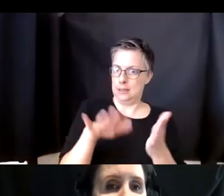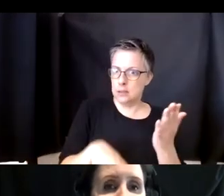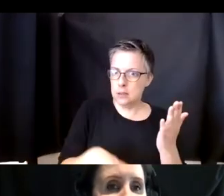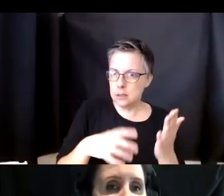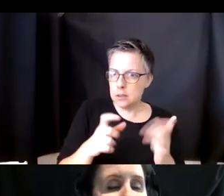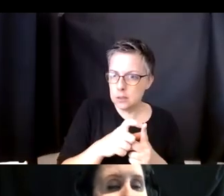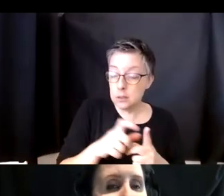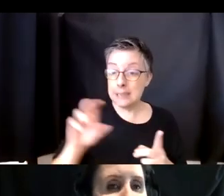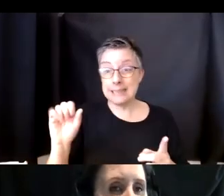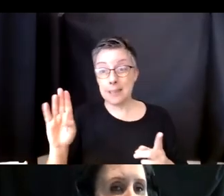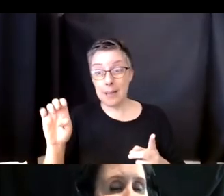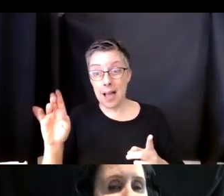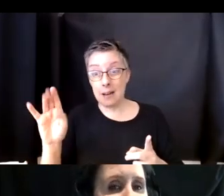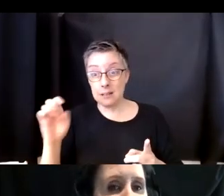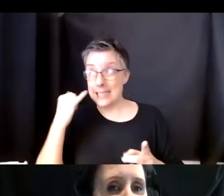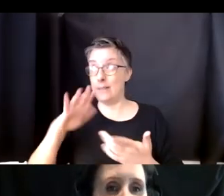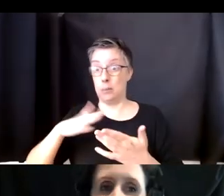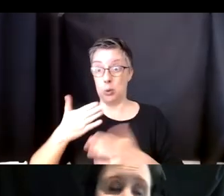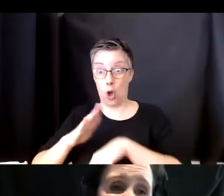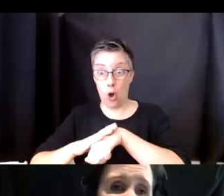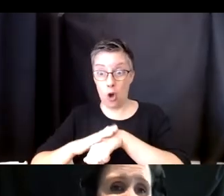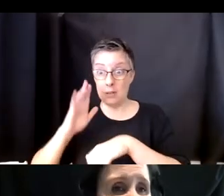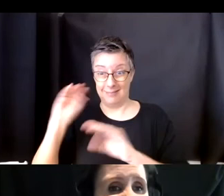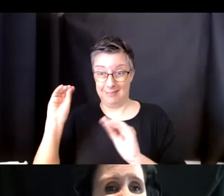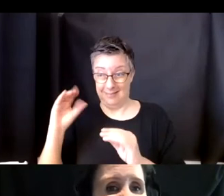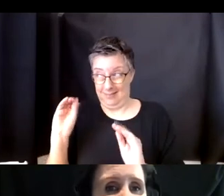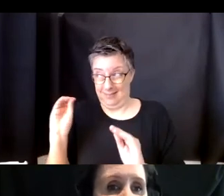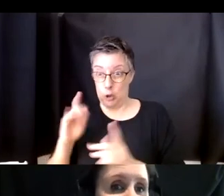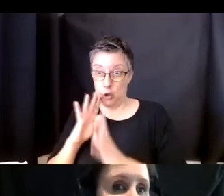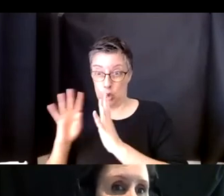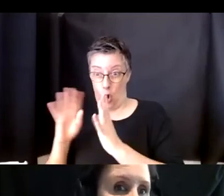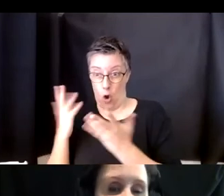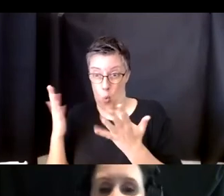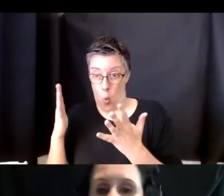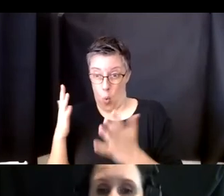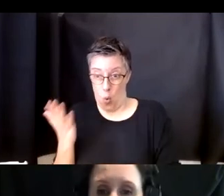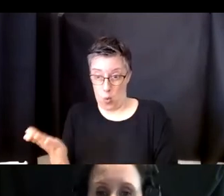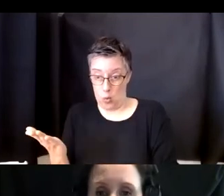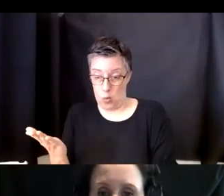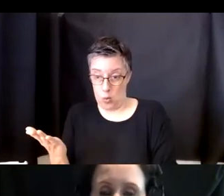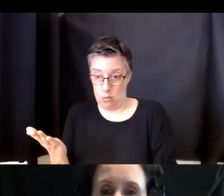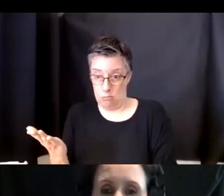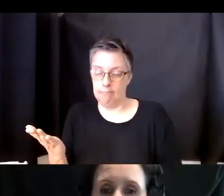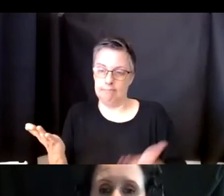But subtitles, if music is playing, if there's a song playing, they often don't tell you what the song lyrics are.